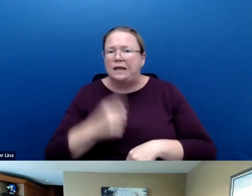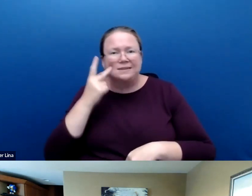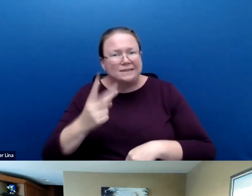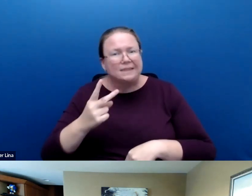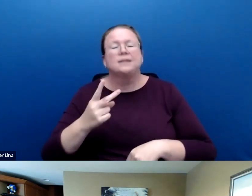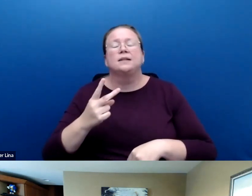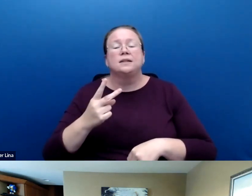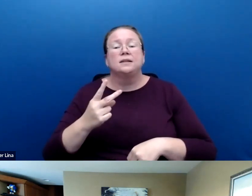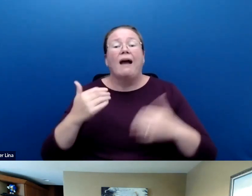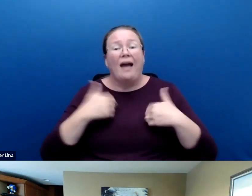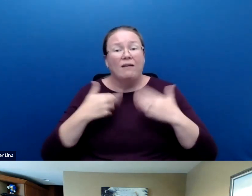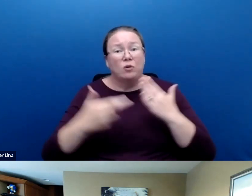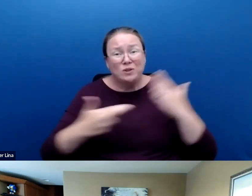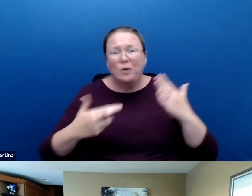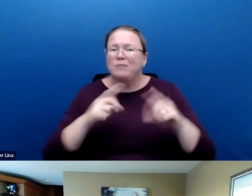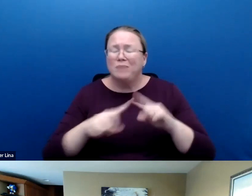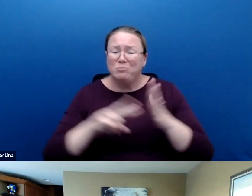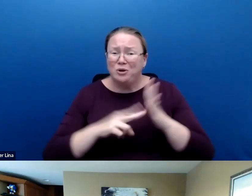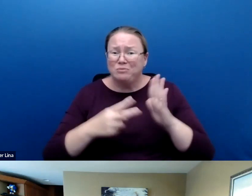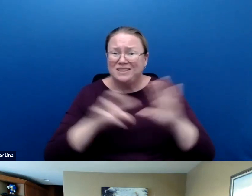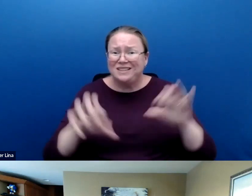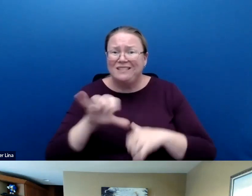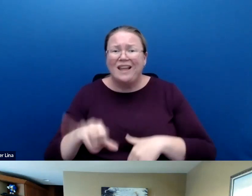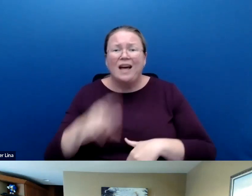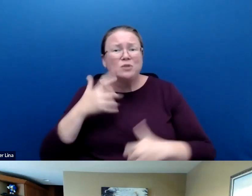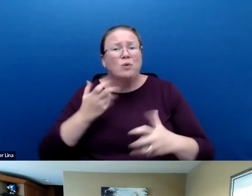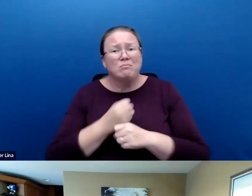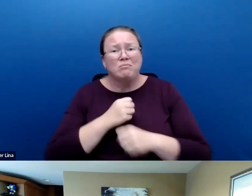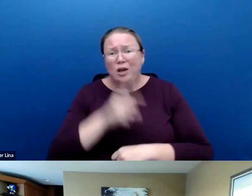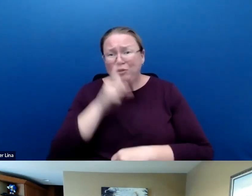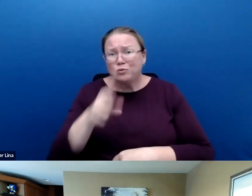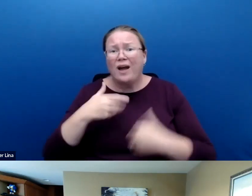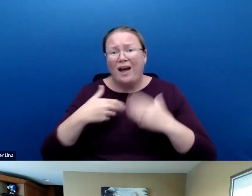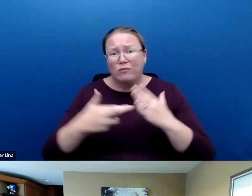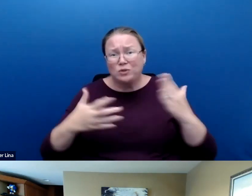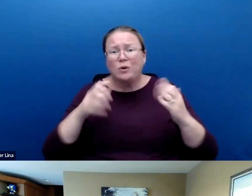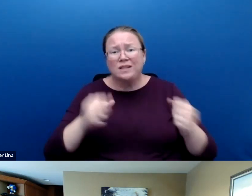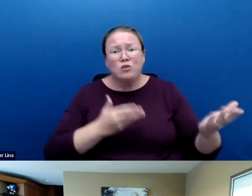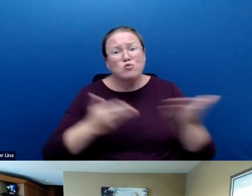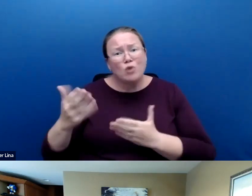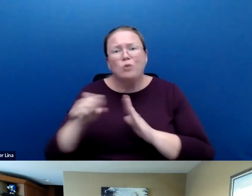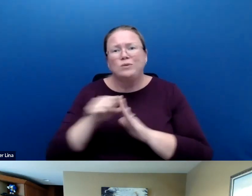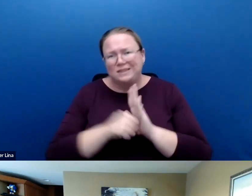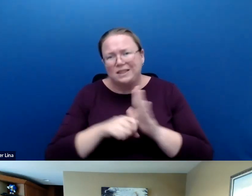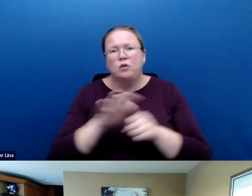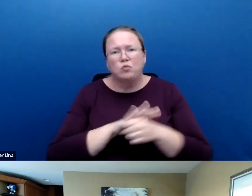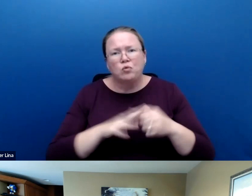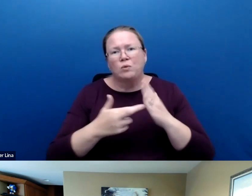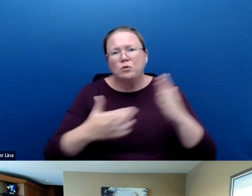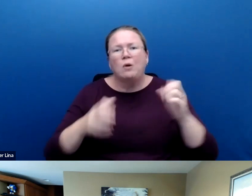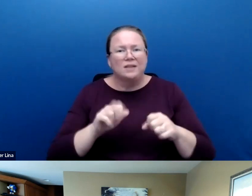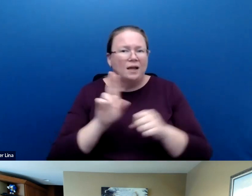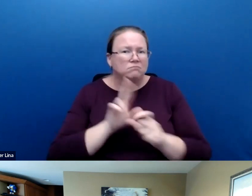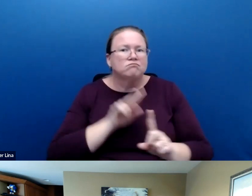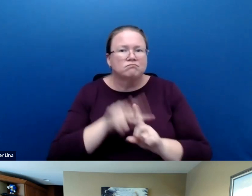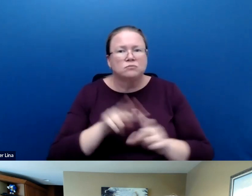to, which have resources, but we purposely did that because we wanted to make sure that y'all had the resources to go. There's state resources that you can plug into your